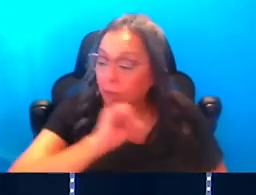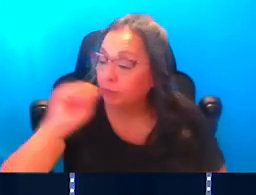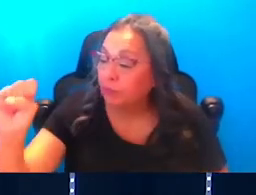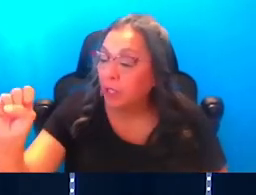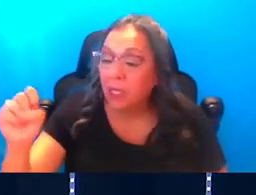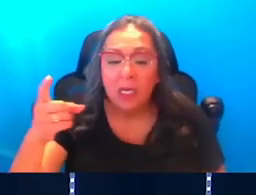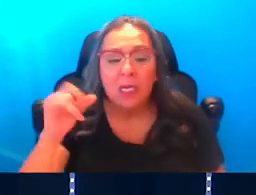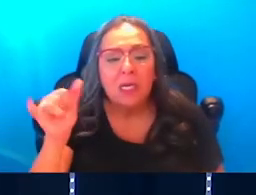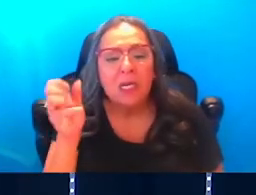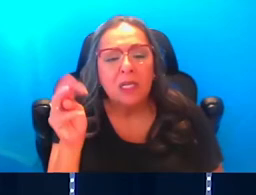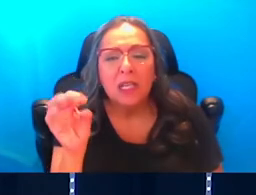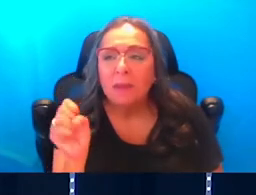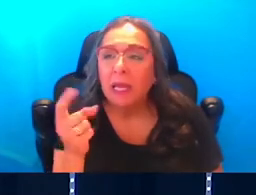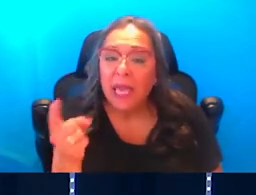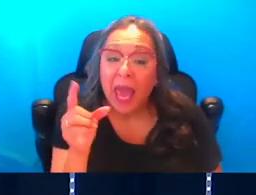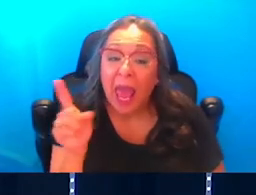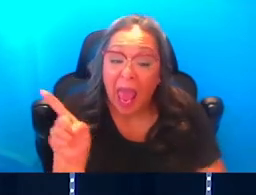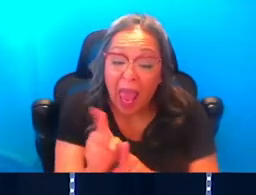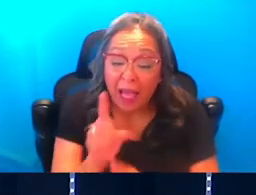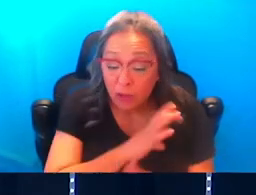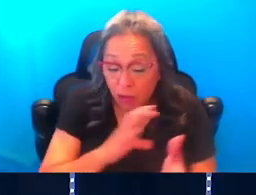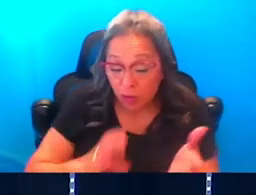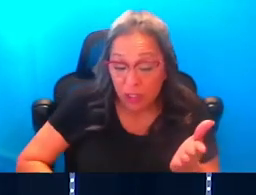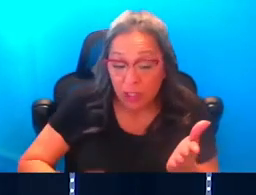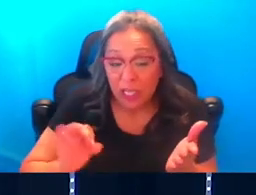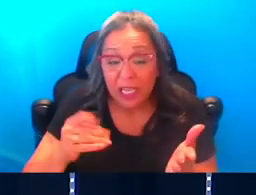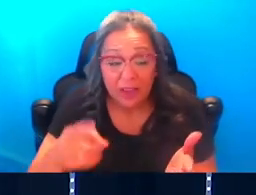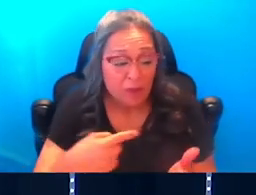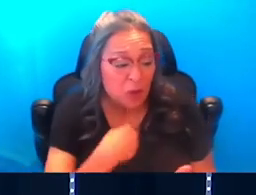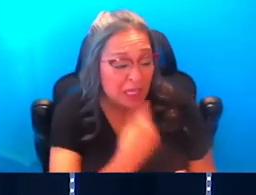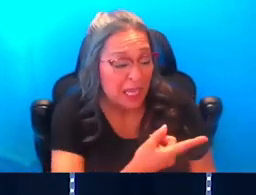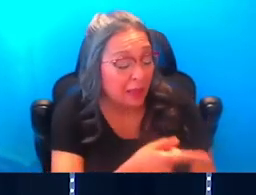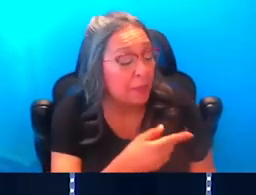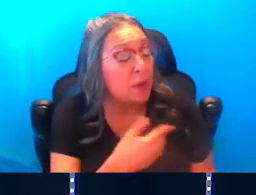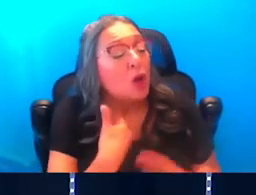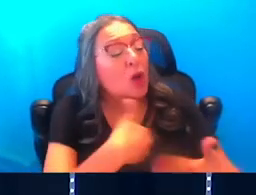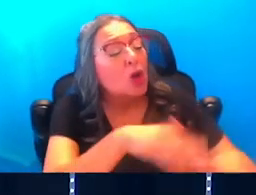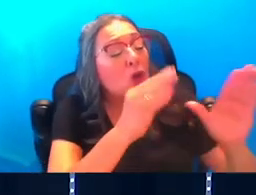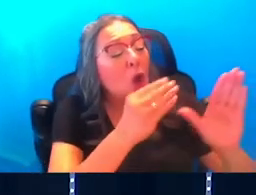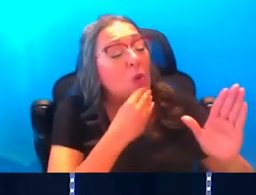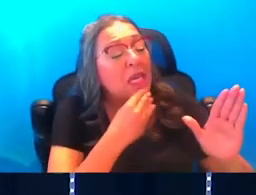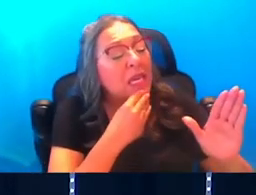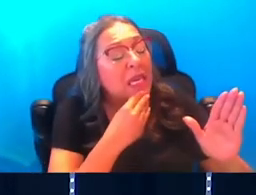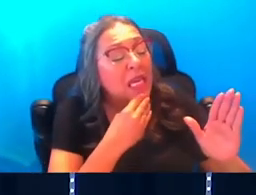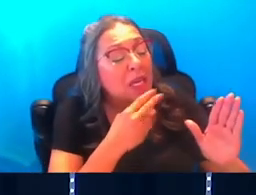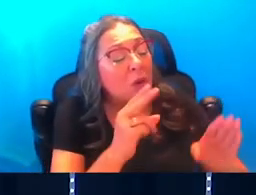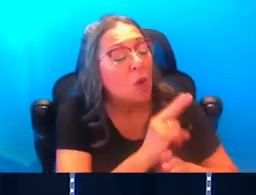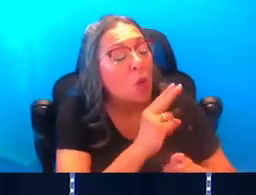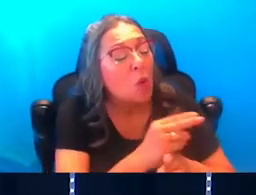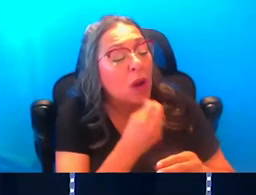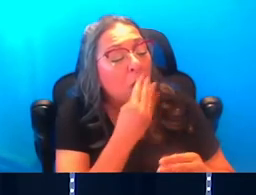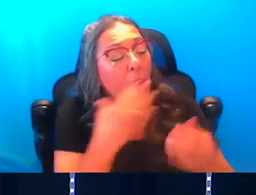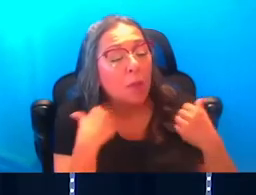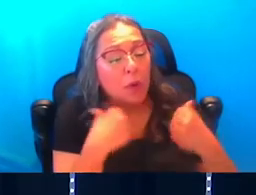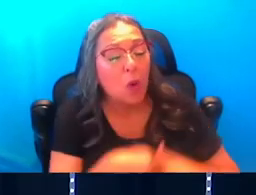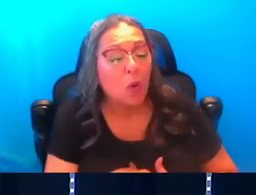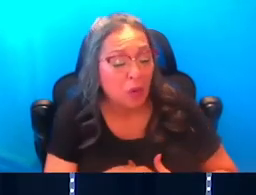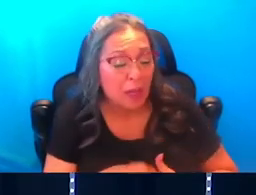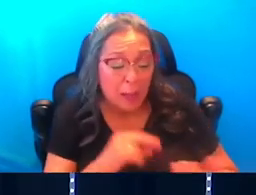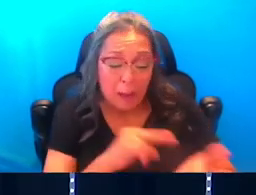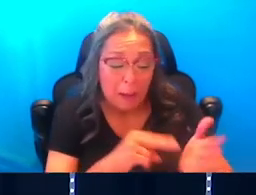James says, if as a Christian, you can say stuff like that without helping the destitute guy out, you might not be a Christian.